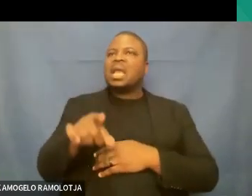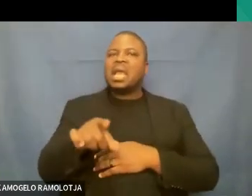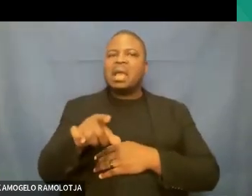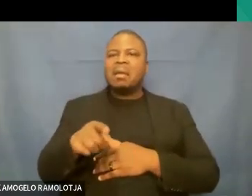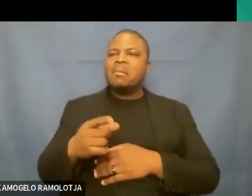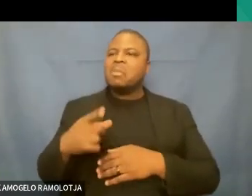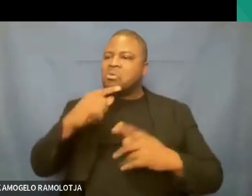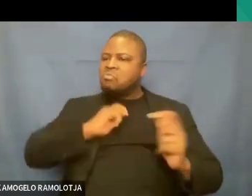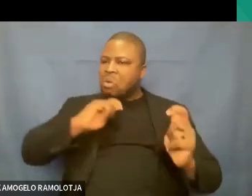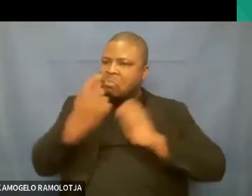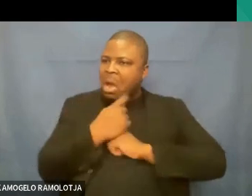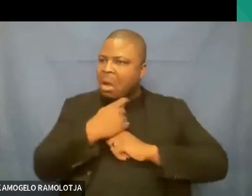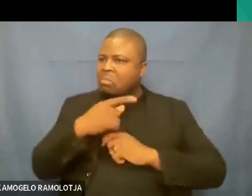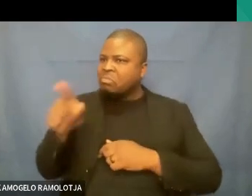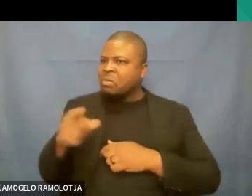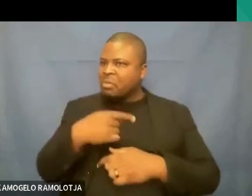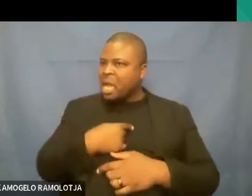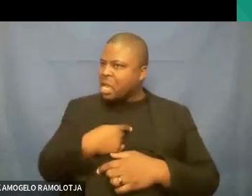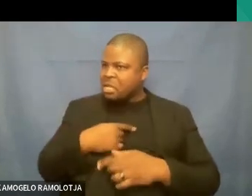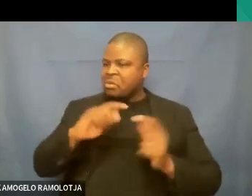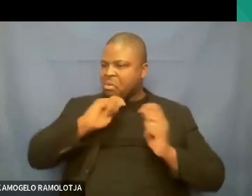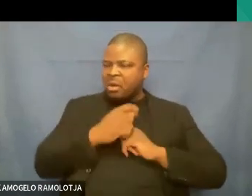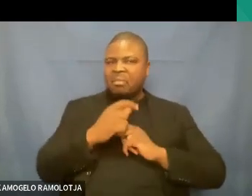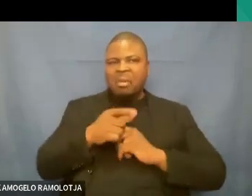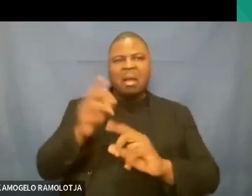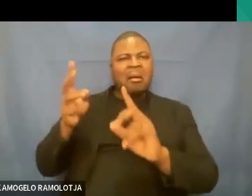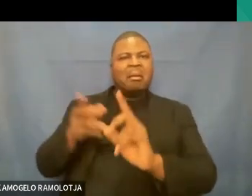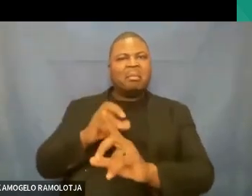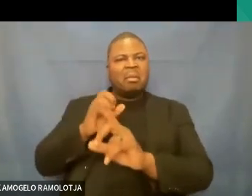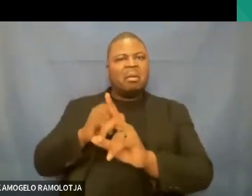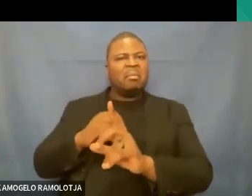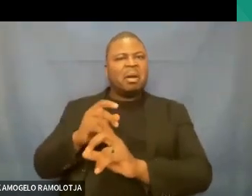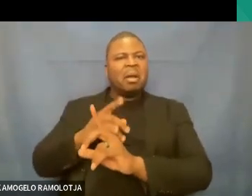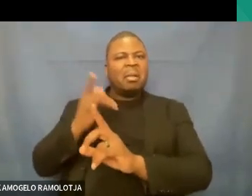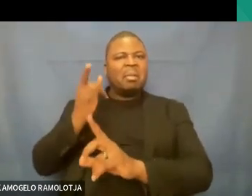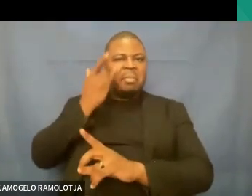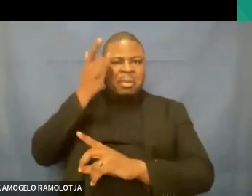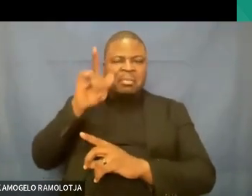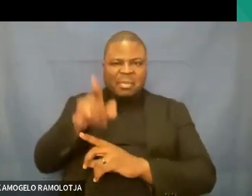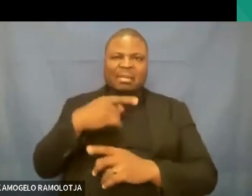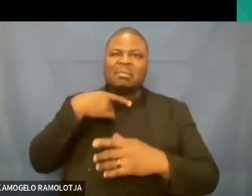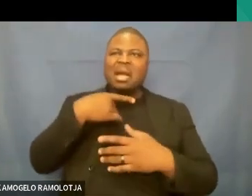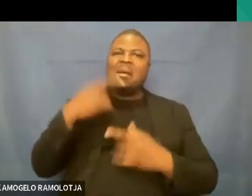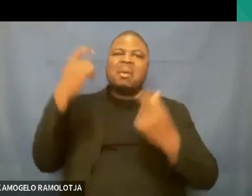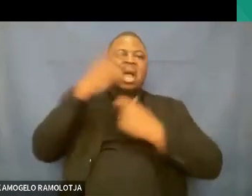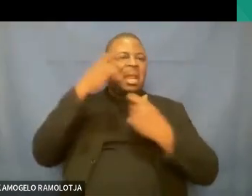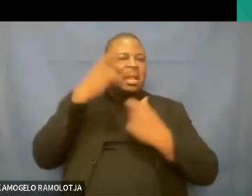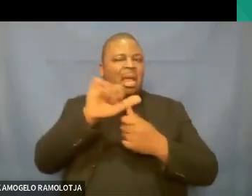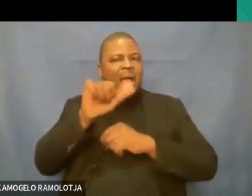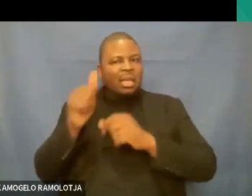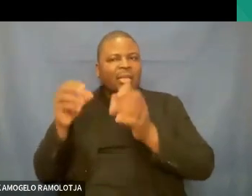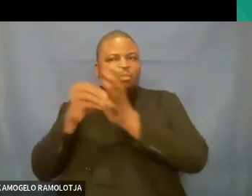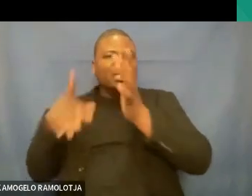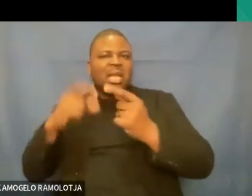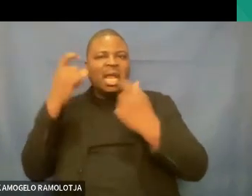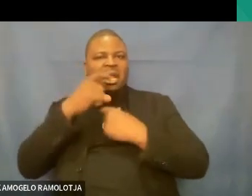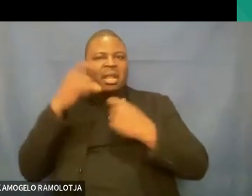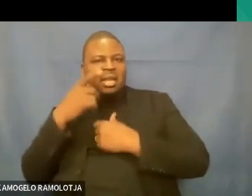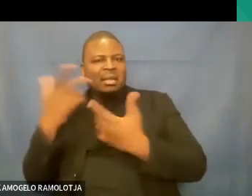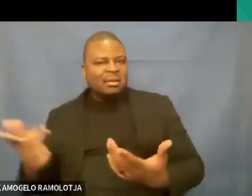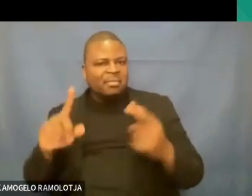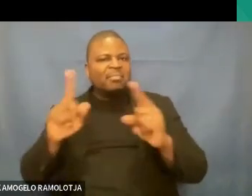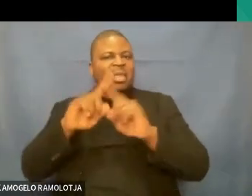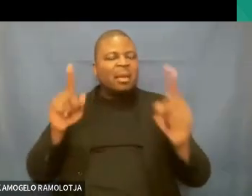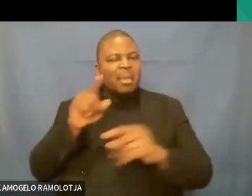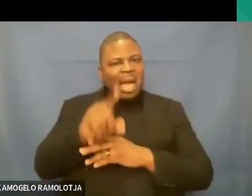After that, Vuyo was no longer safe. His desk was vandalized, he was bullied, Other teachers saw what was happening. The principal